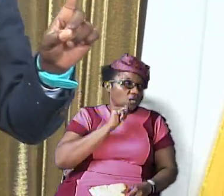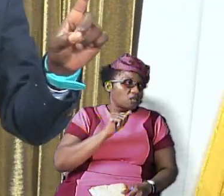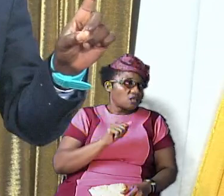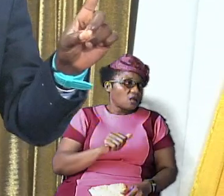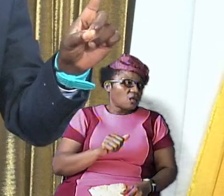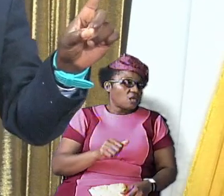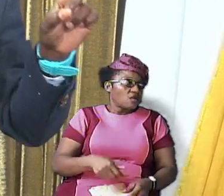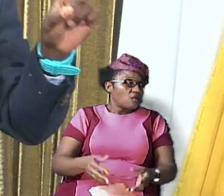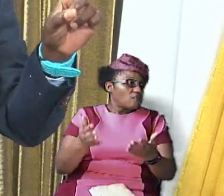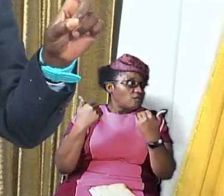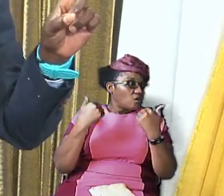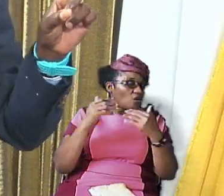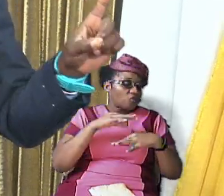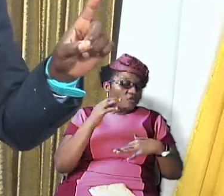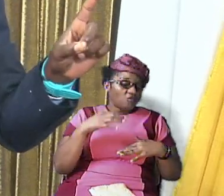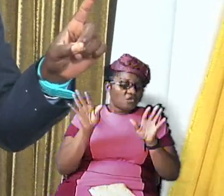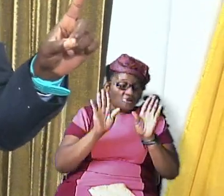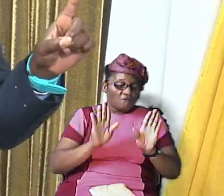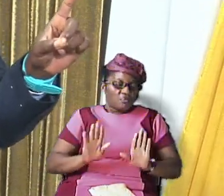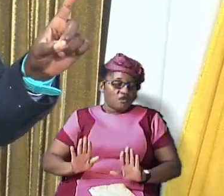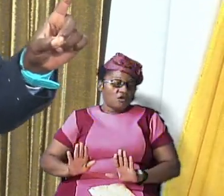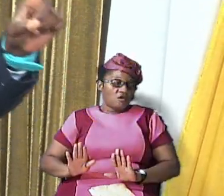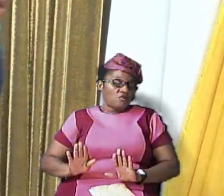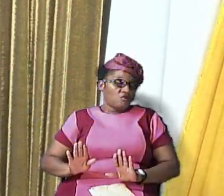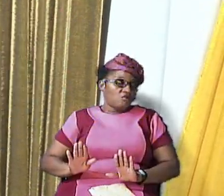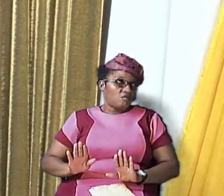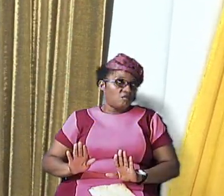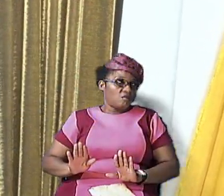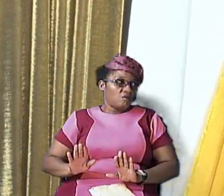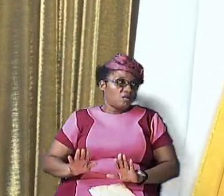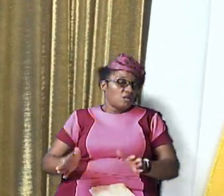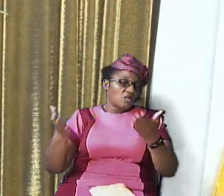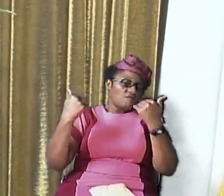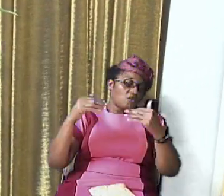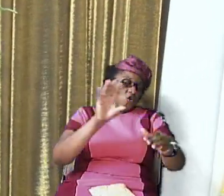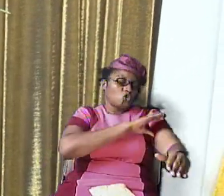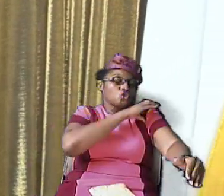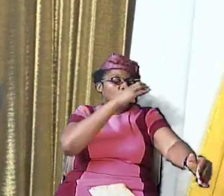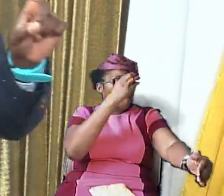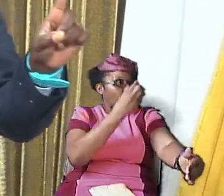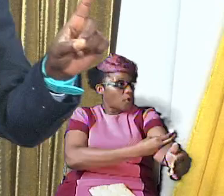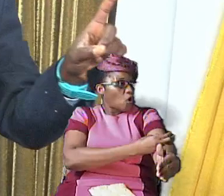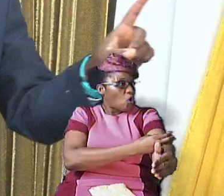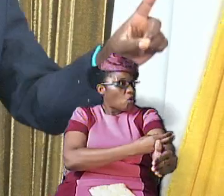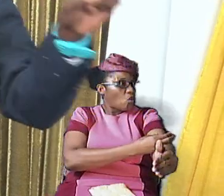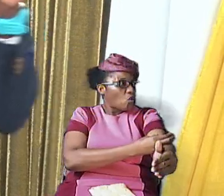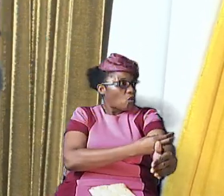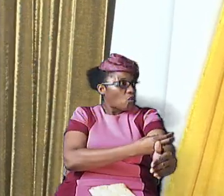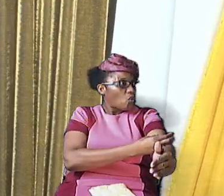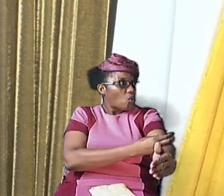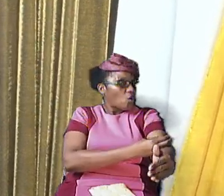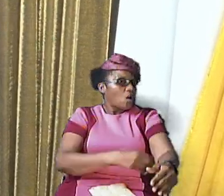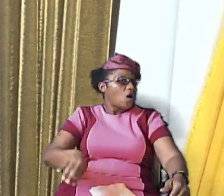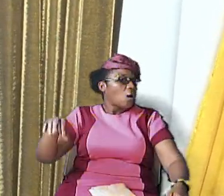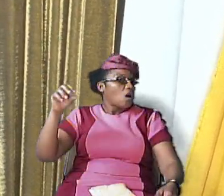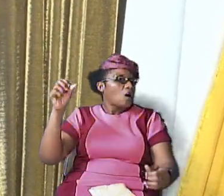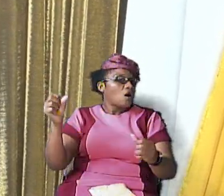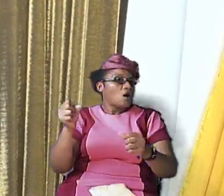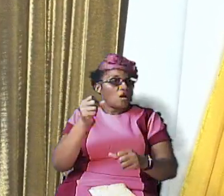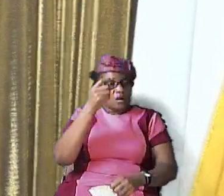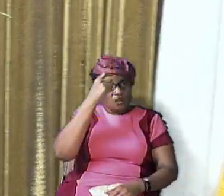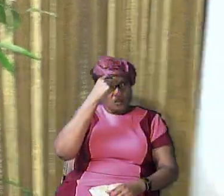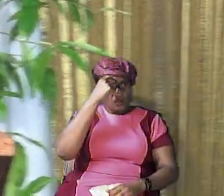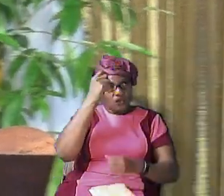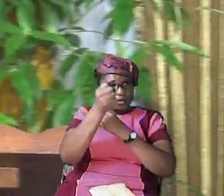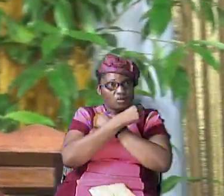to us the spirit of fear. He has given to us power, love, sound mind.